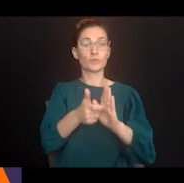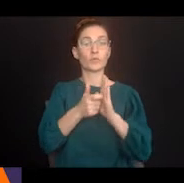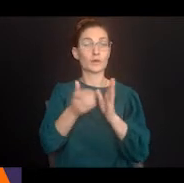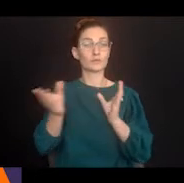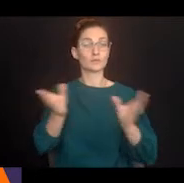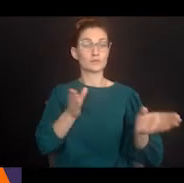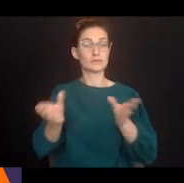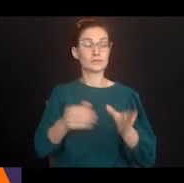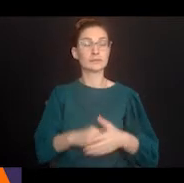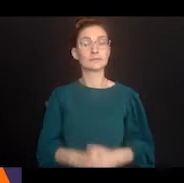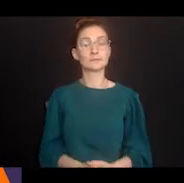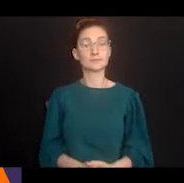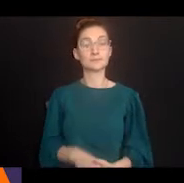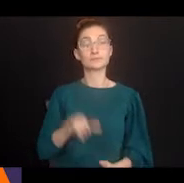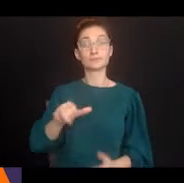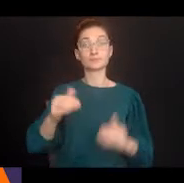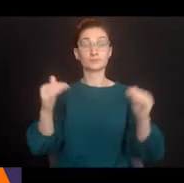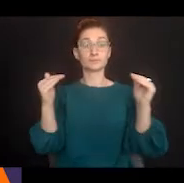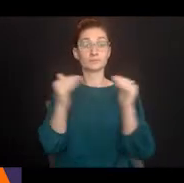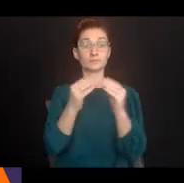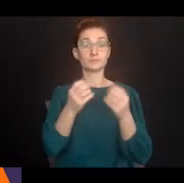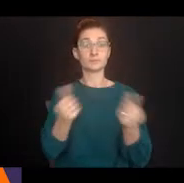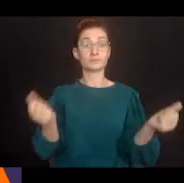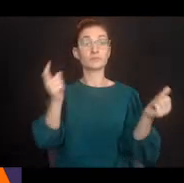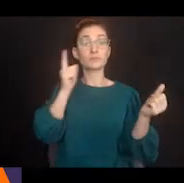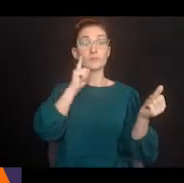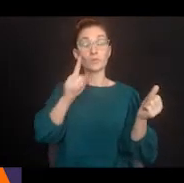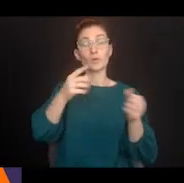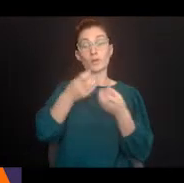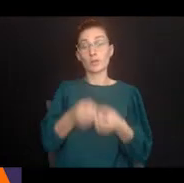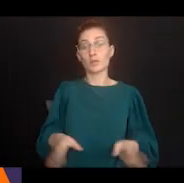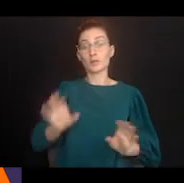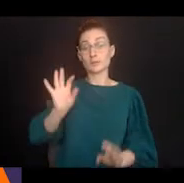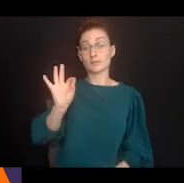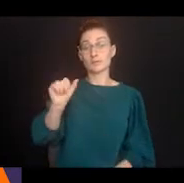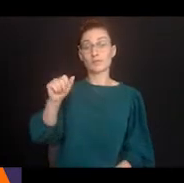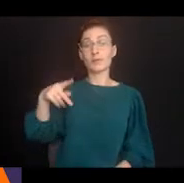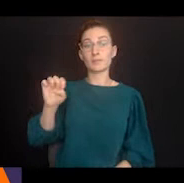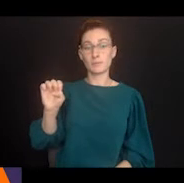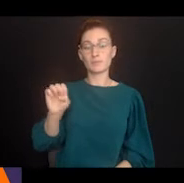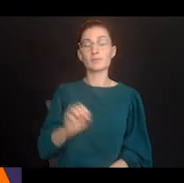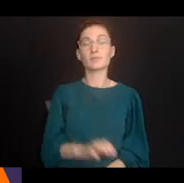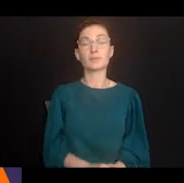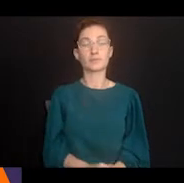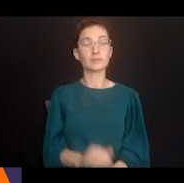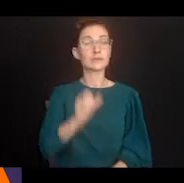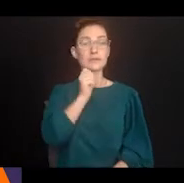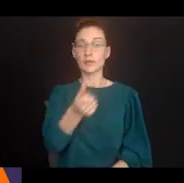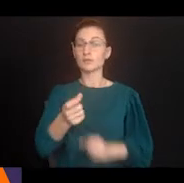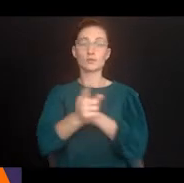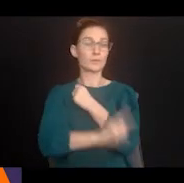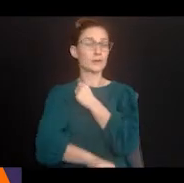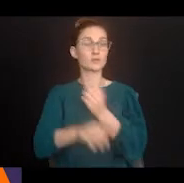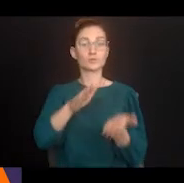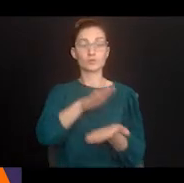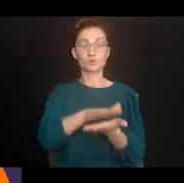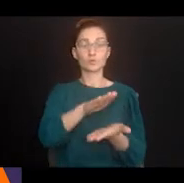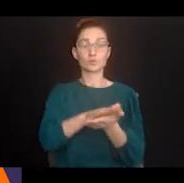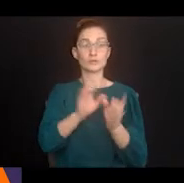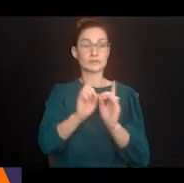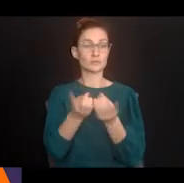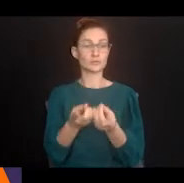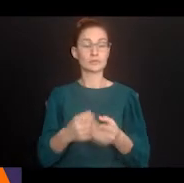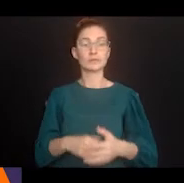required services. It is an equitable remedy to remediate the loss of FAPE. It is not to punish a school